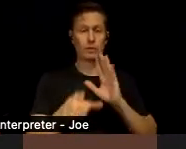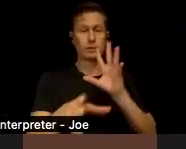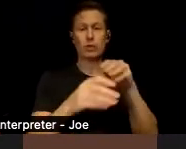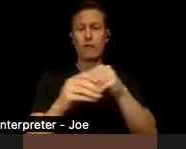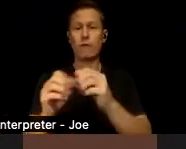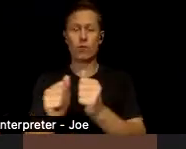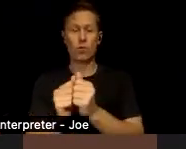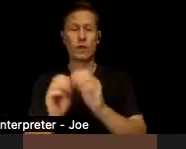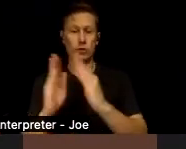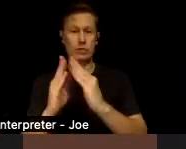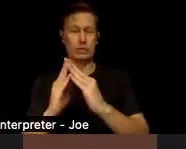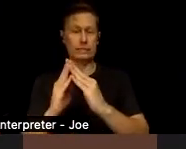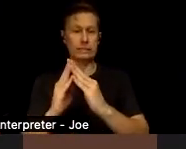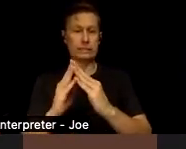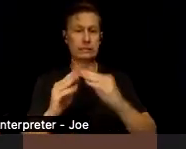county.